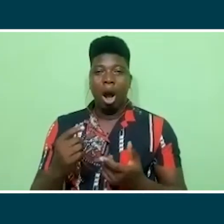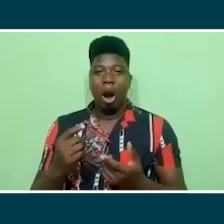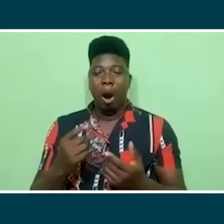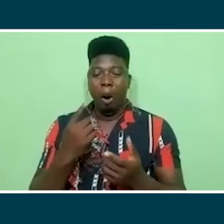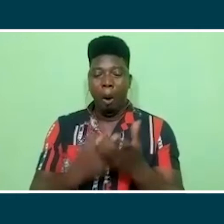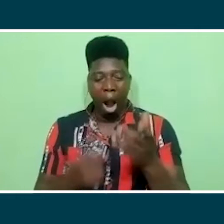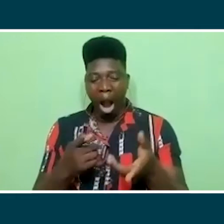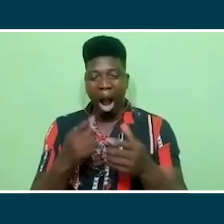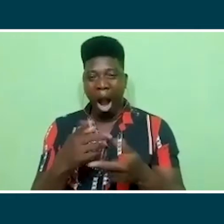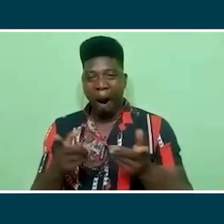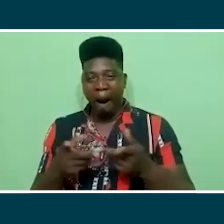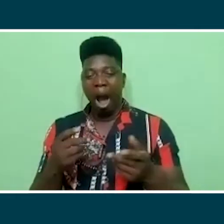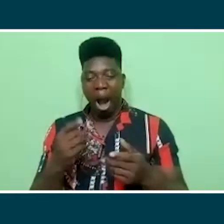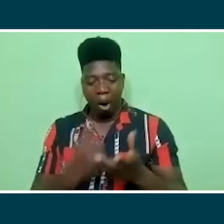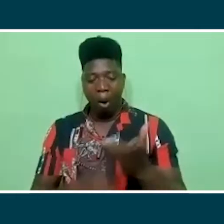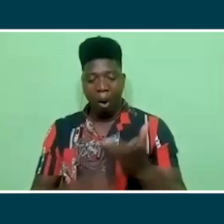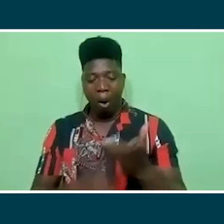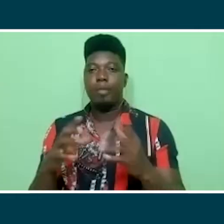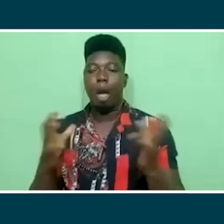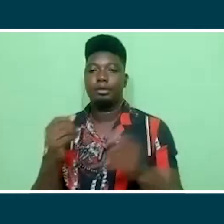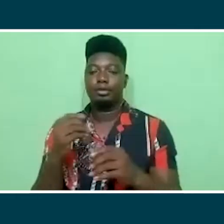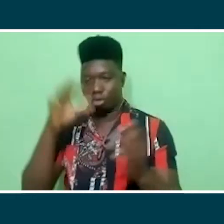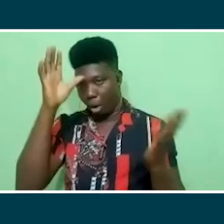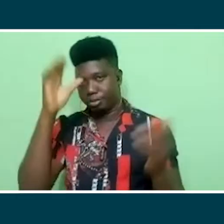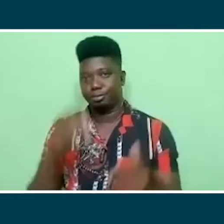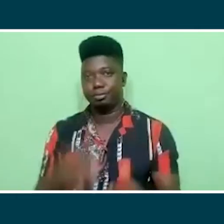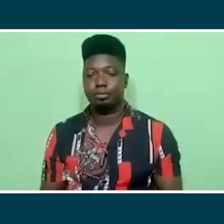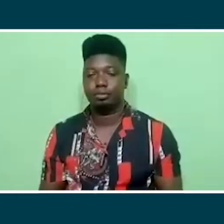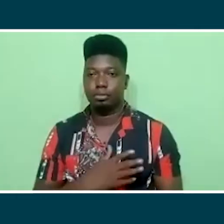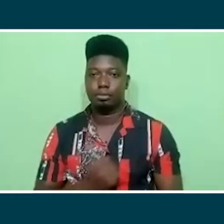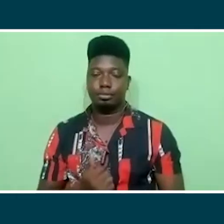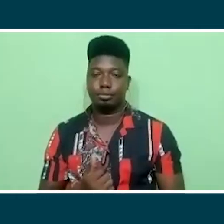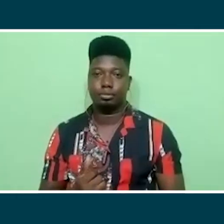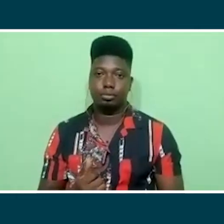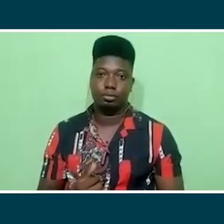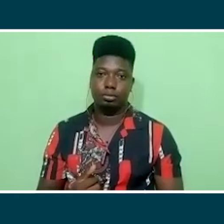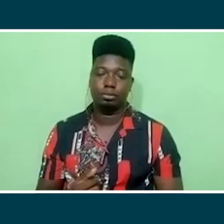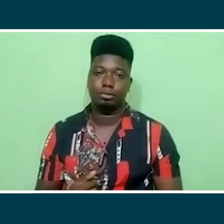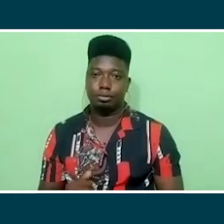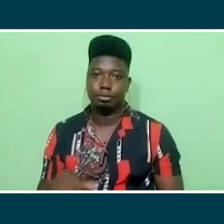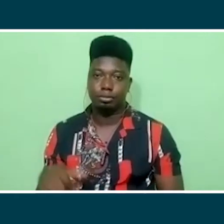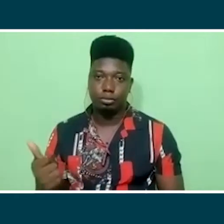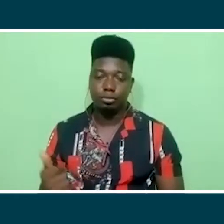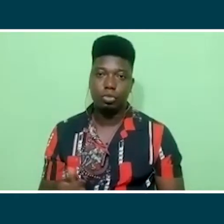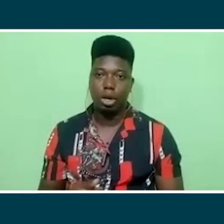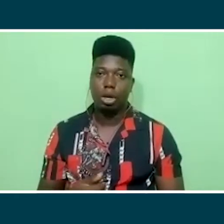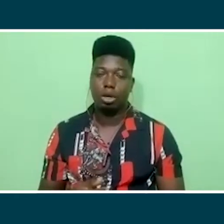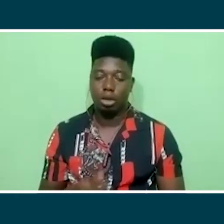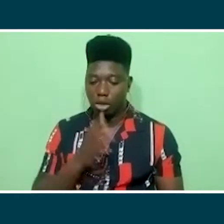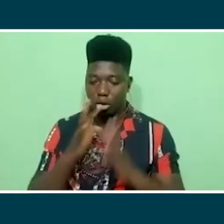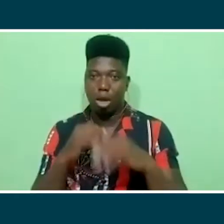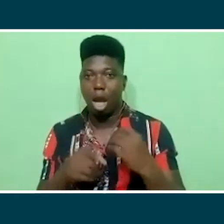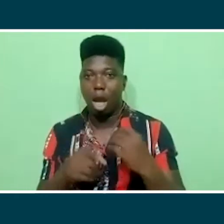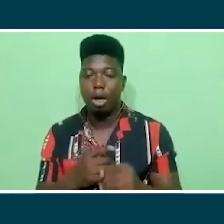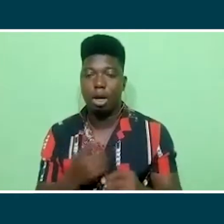me a lot of hope and how intentional it's been. And to hear Jason and see other NFL players talking about therapy